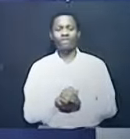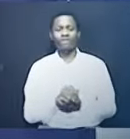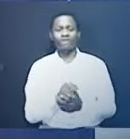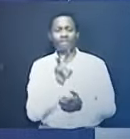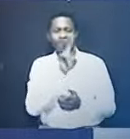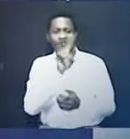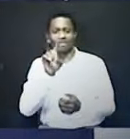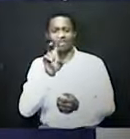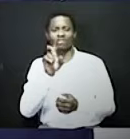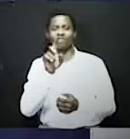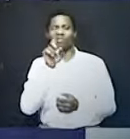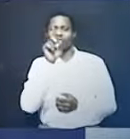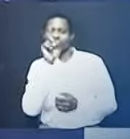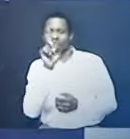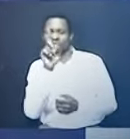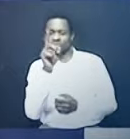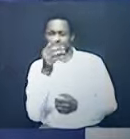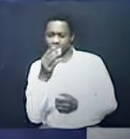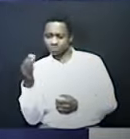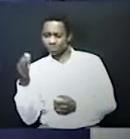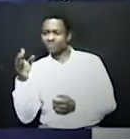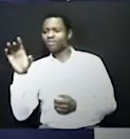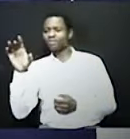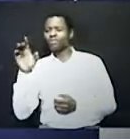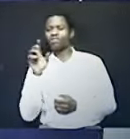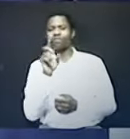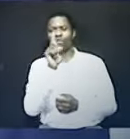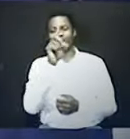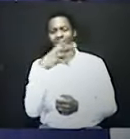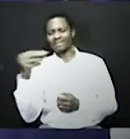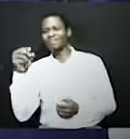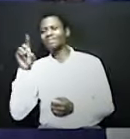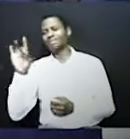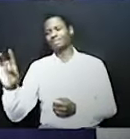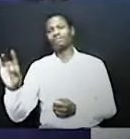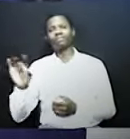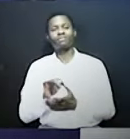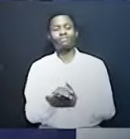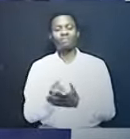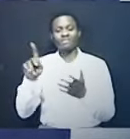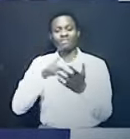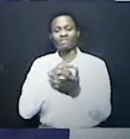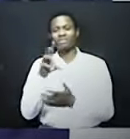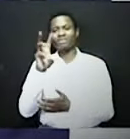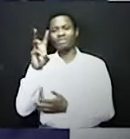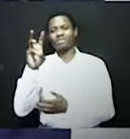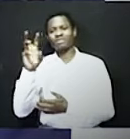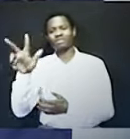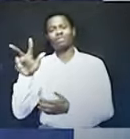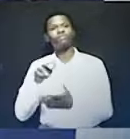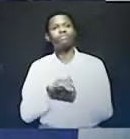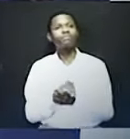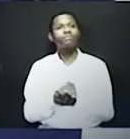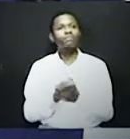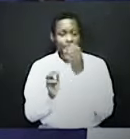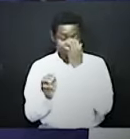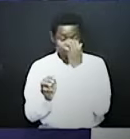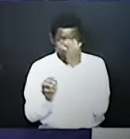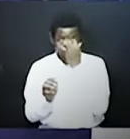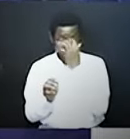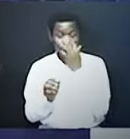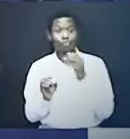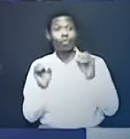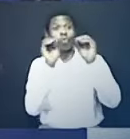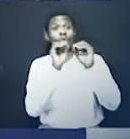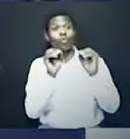Verse 1 and 8. Psalm 63, 1 and 8. O God, thou art